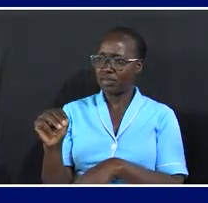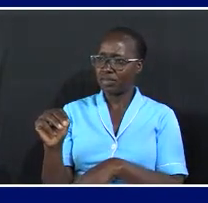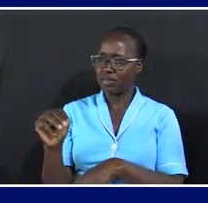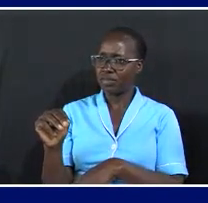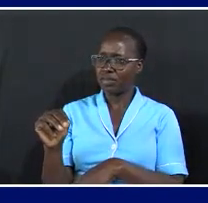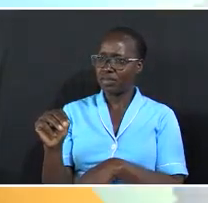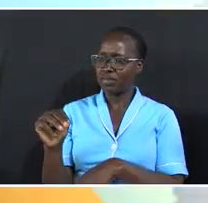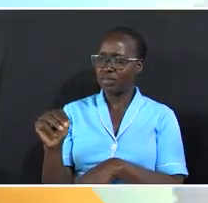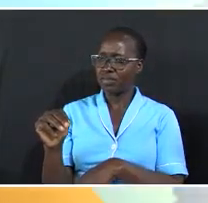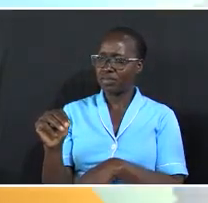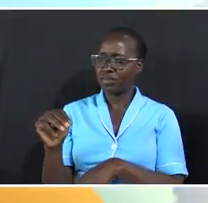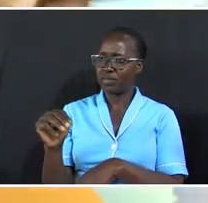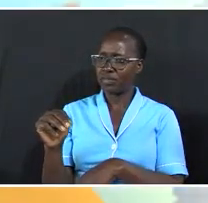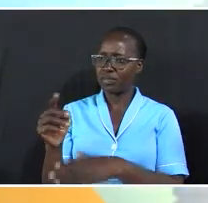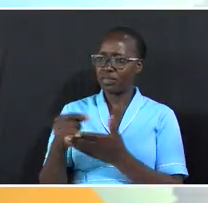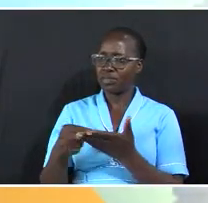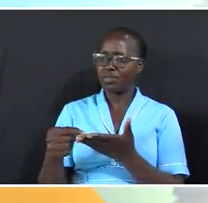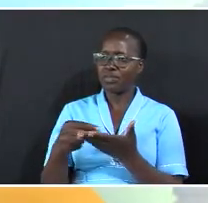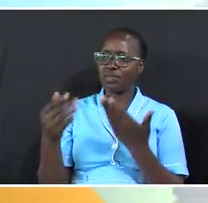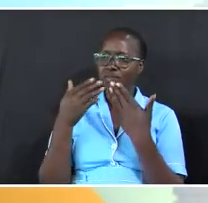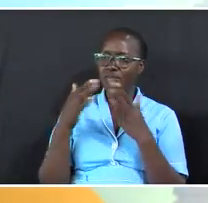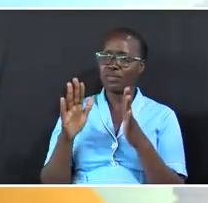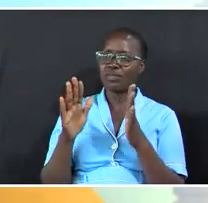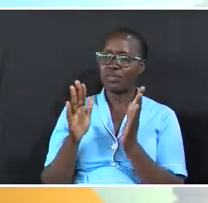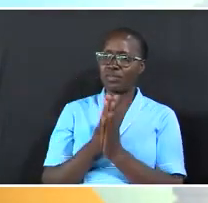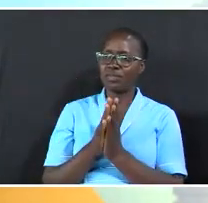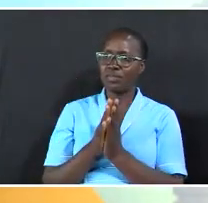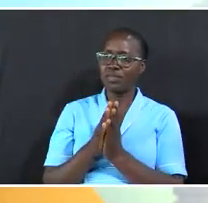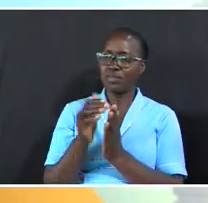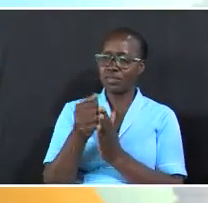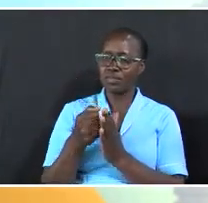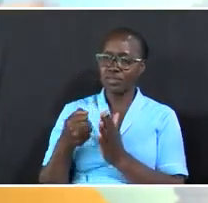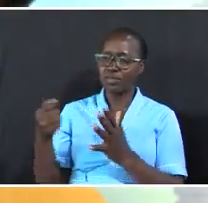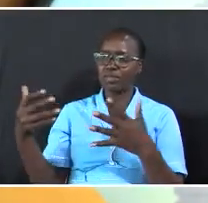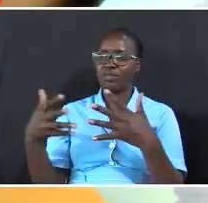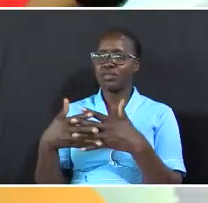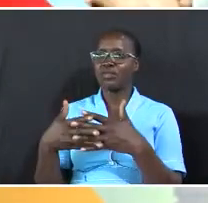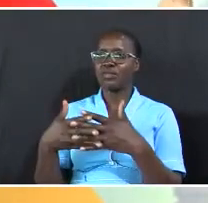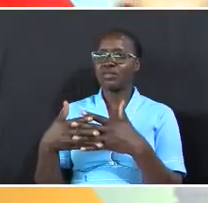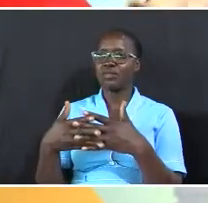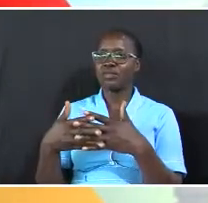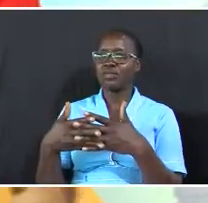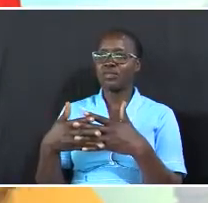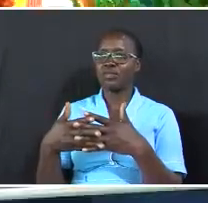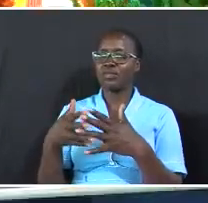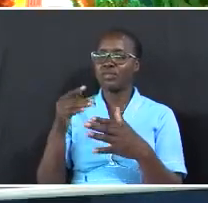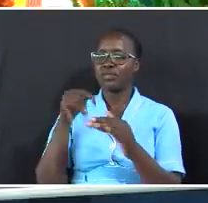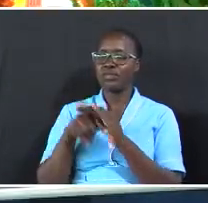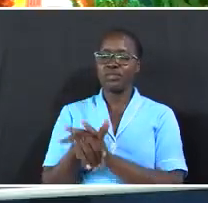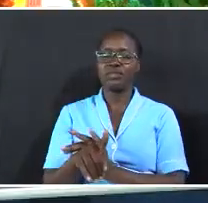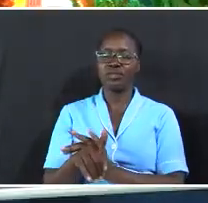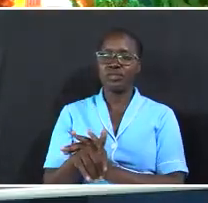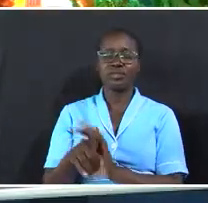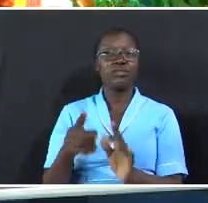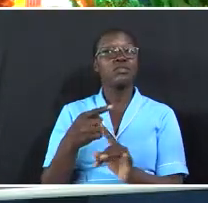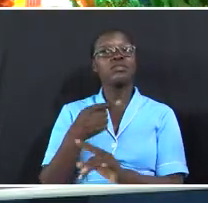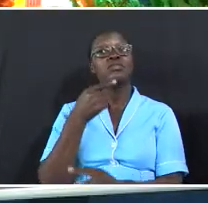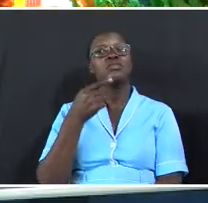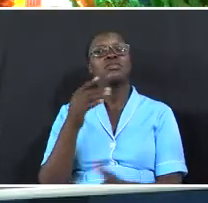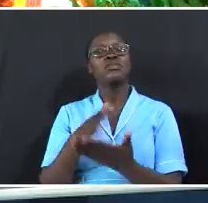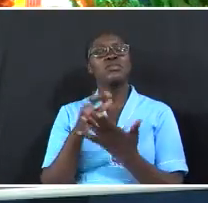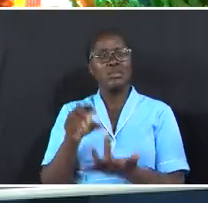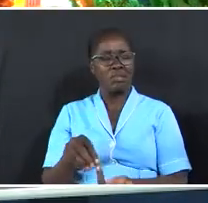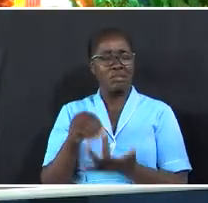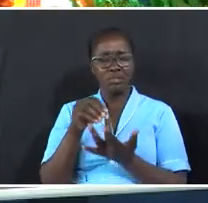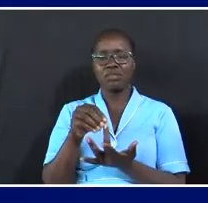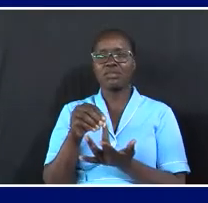know, he has signed a decree. He has even opened the lion's gates for the man to be consumed. But he says something special